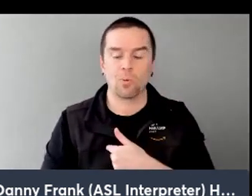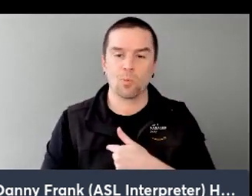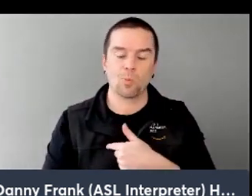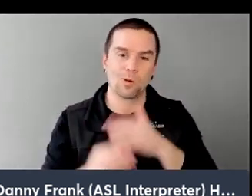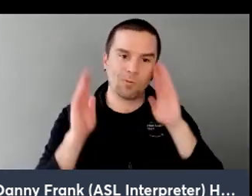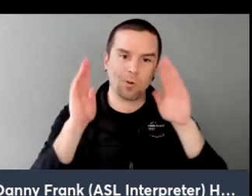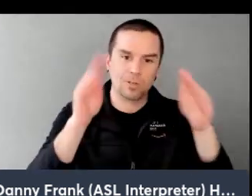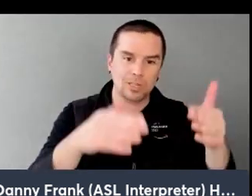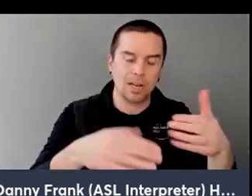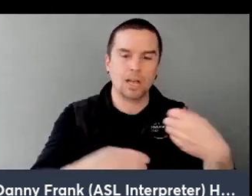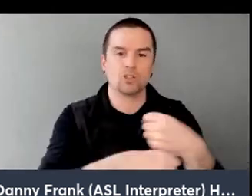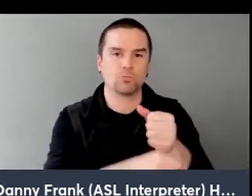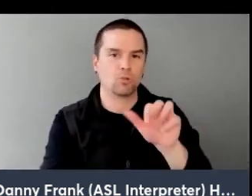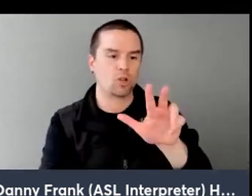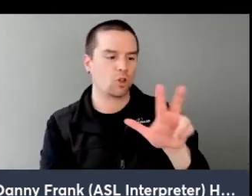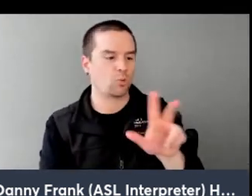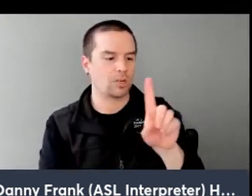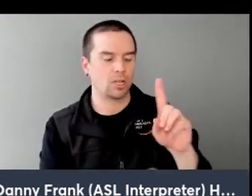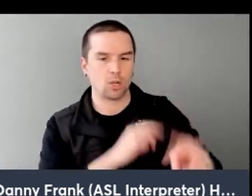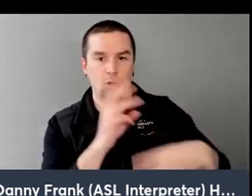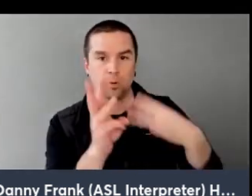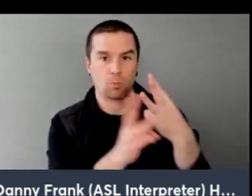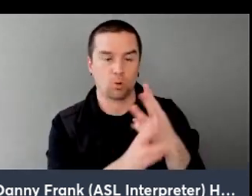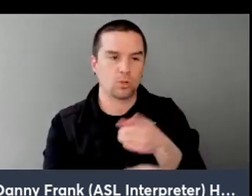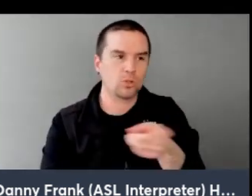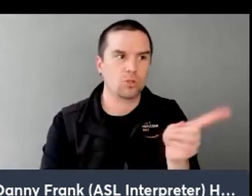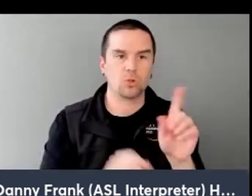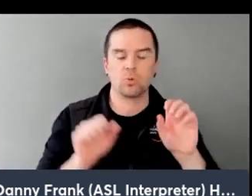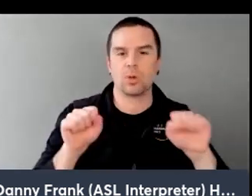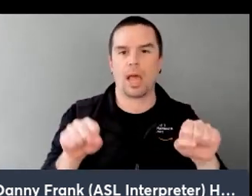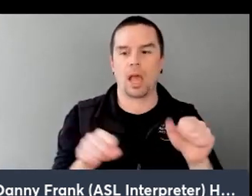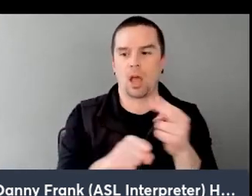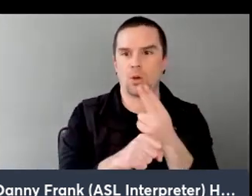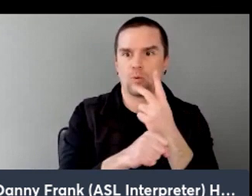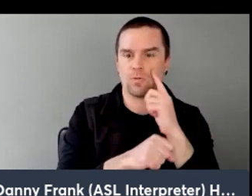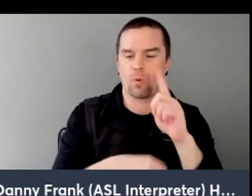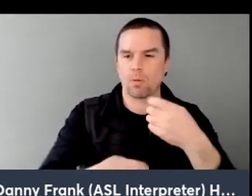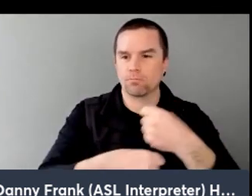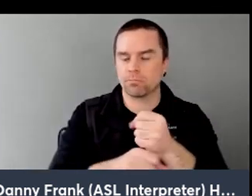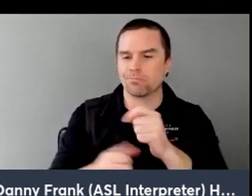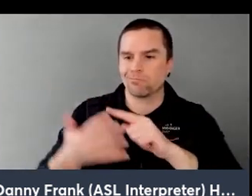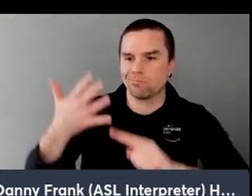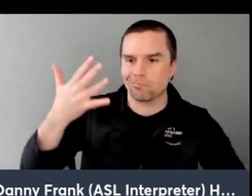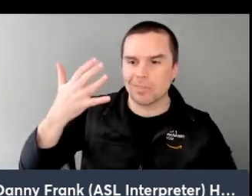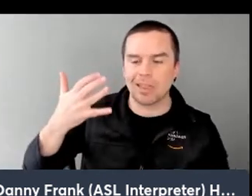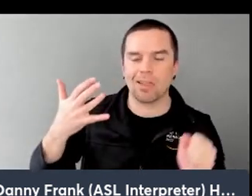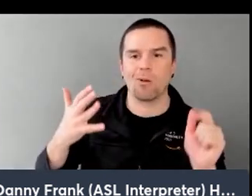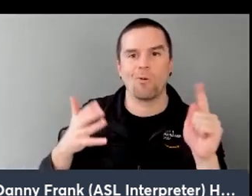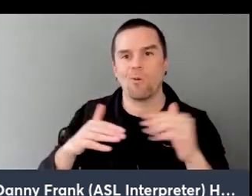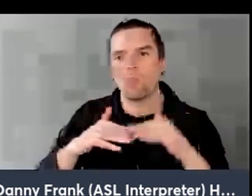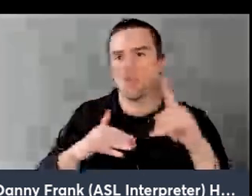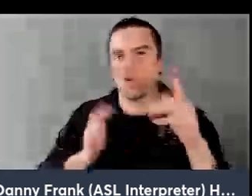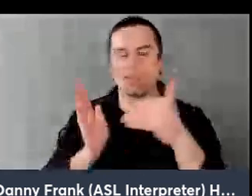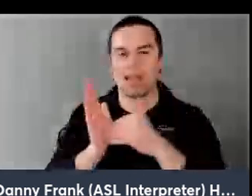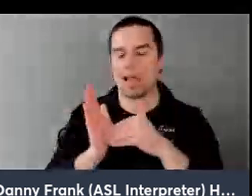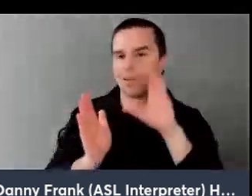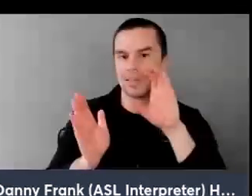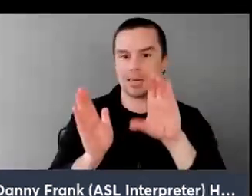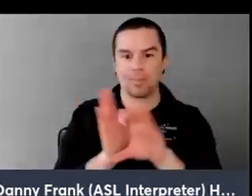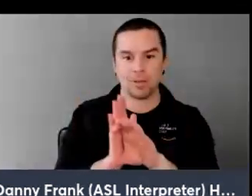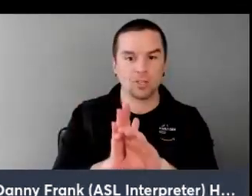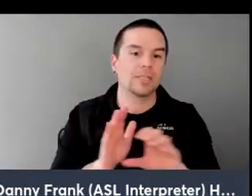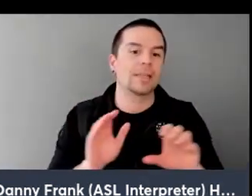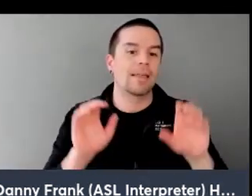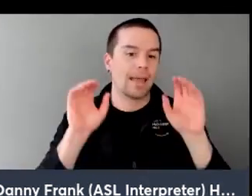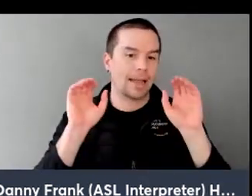worlds from which you can then generate thousands of images that are actually parameterizable. So if you need to detect